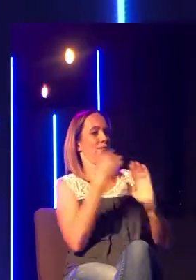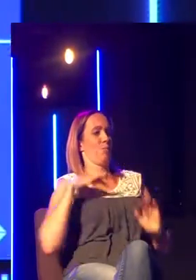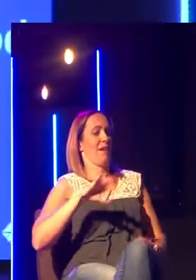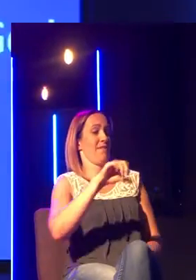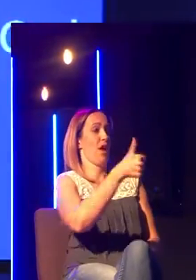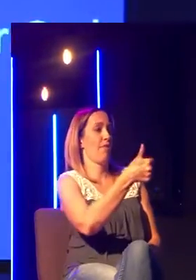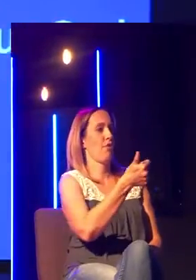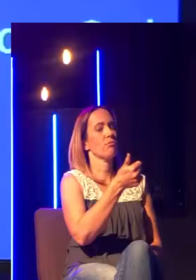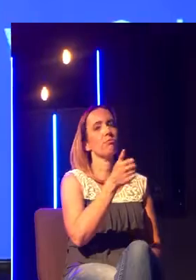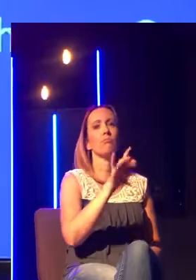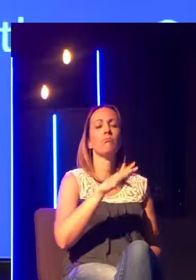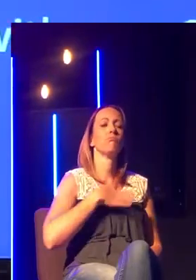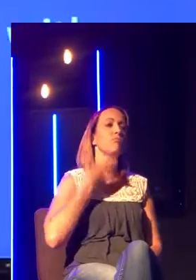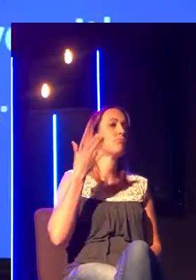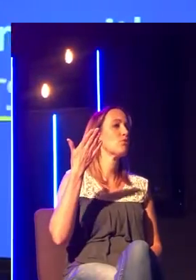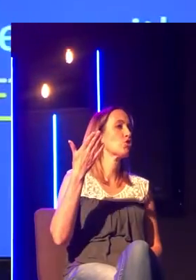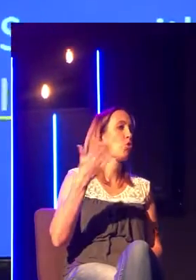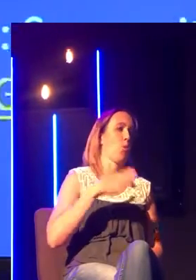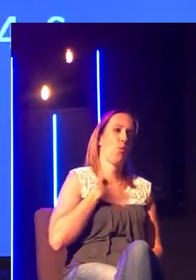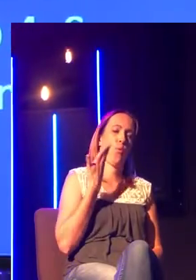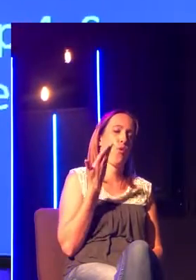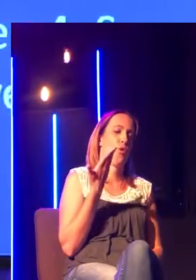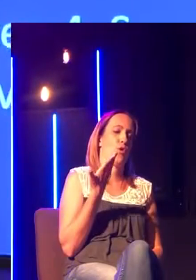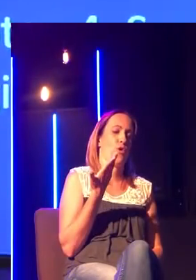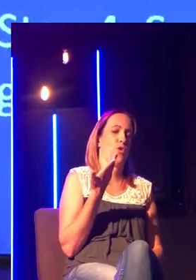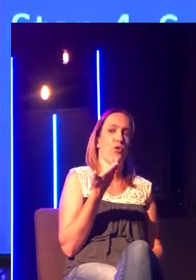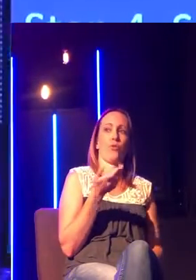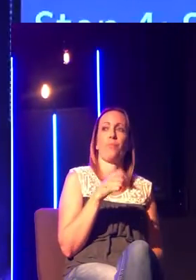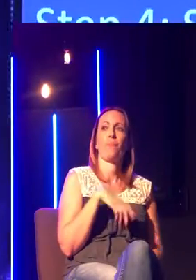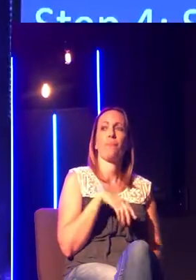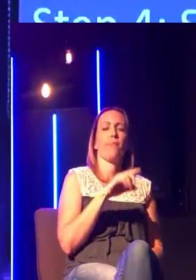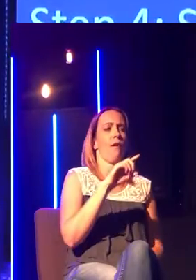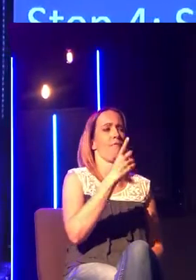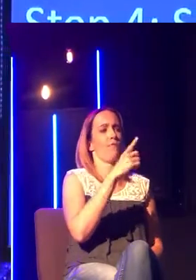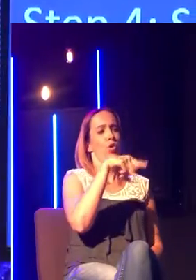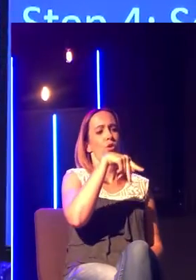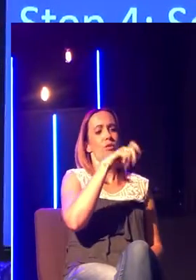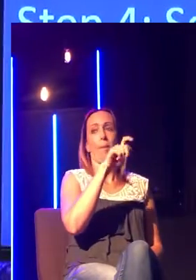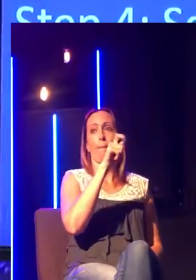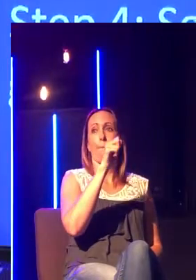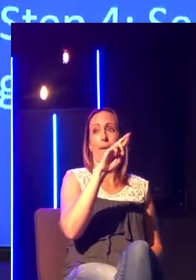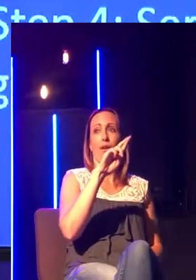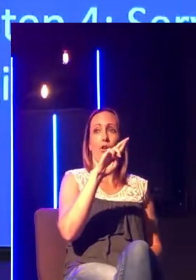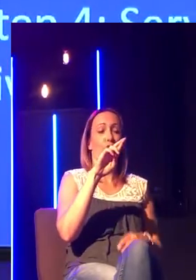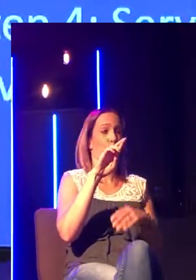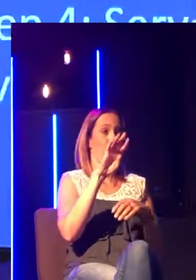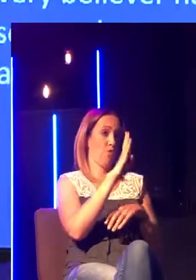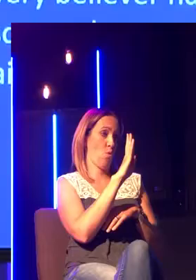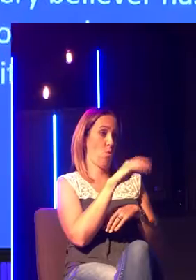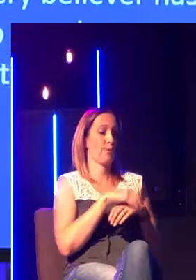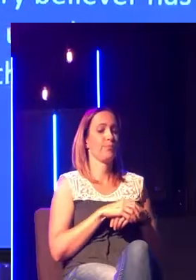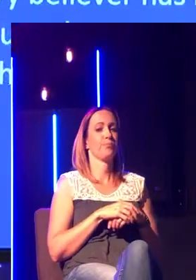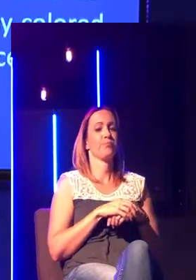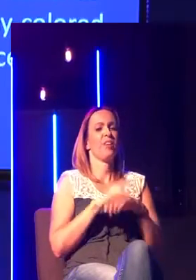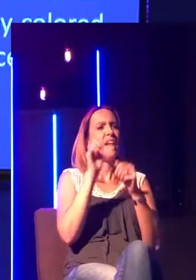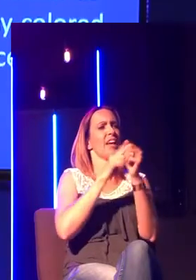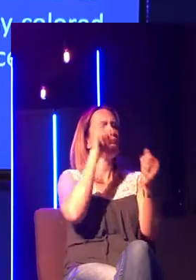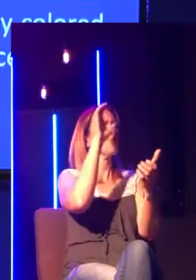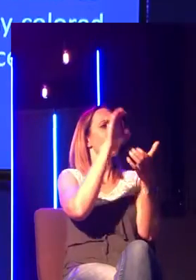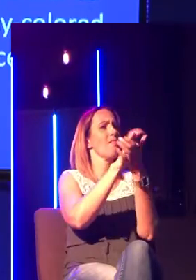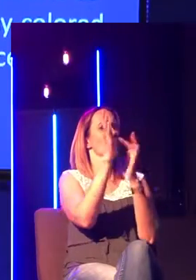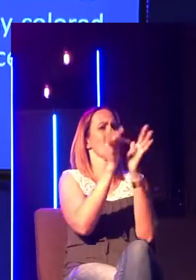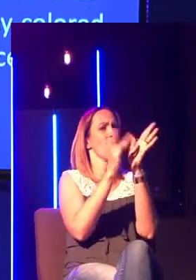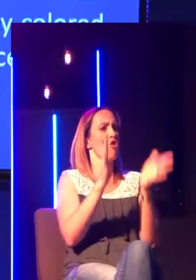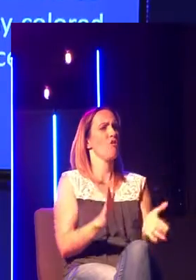else, there is just joy found in that. 1 Peter 4:10 says, "Every believer has received grace gifts,